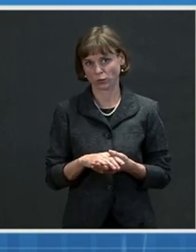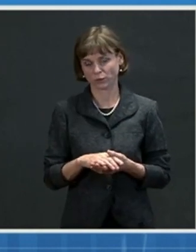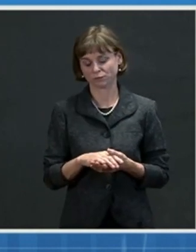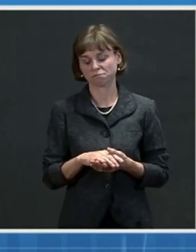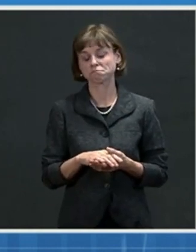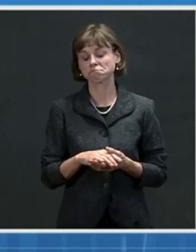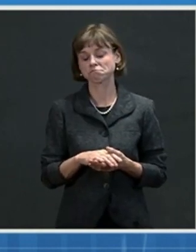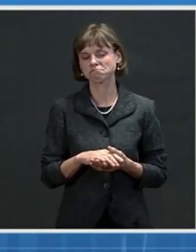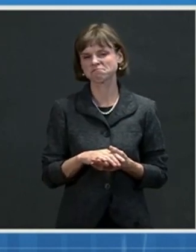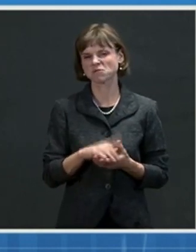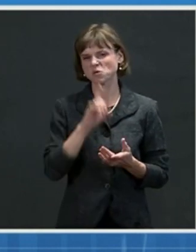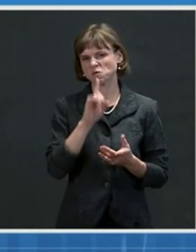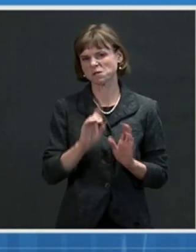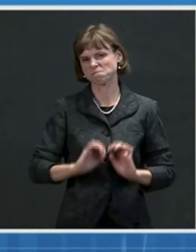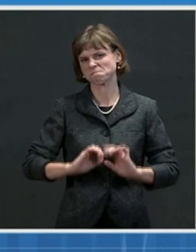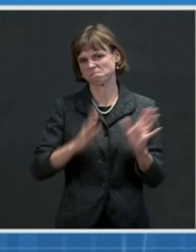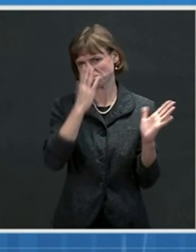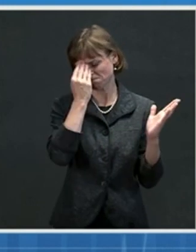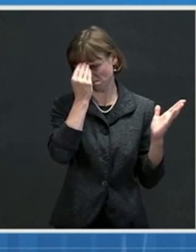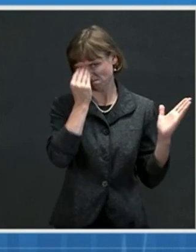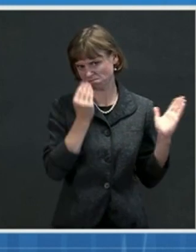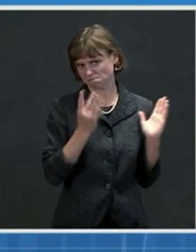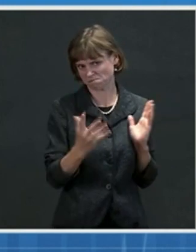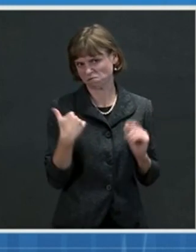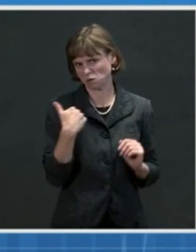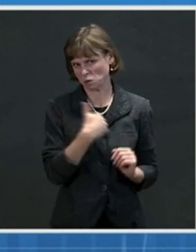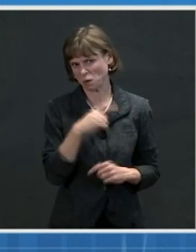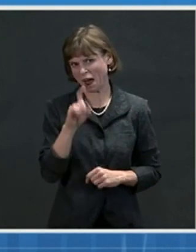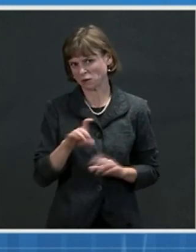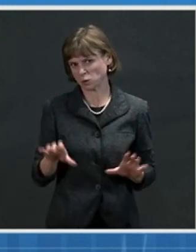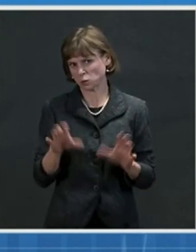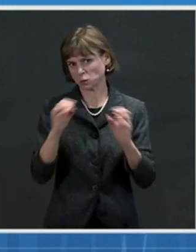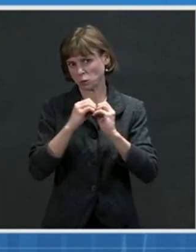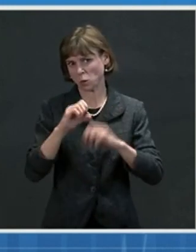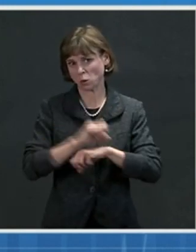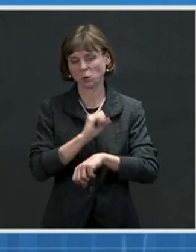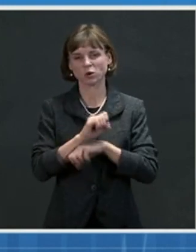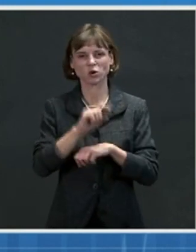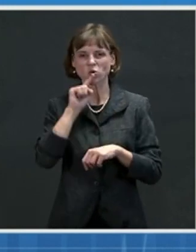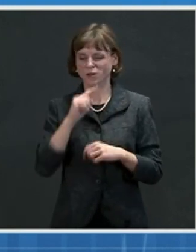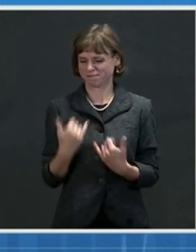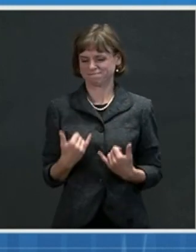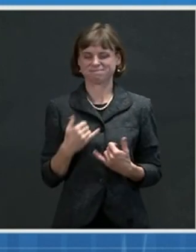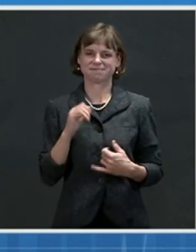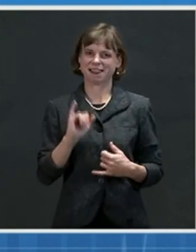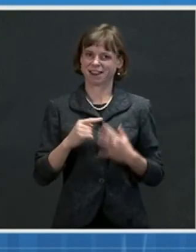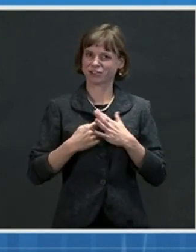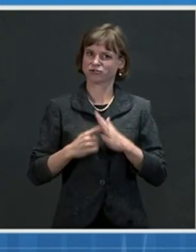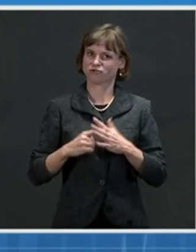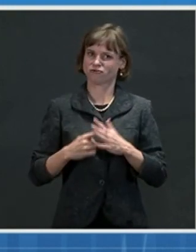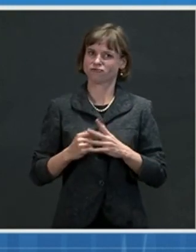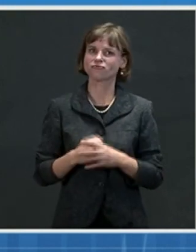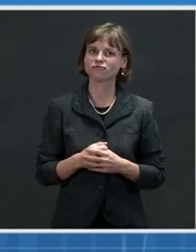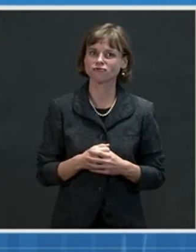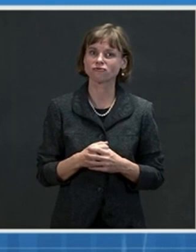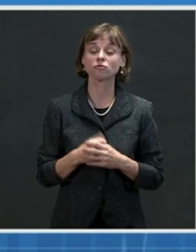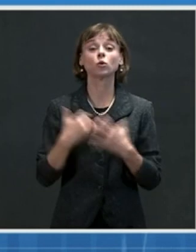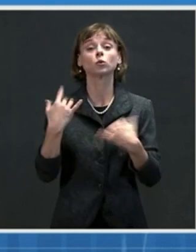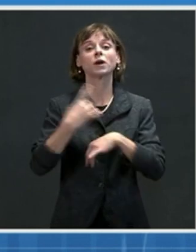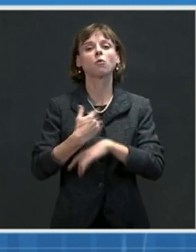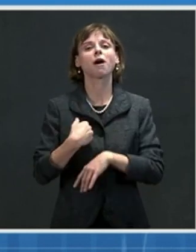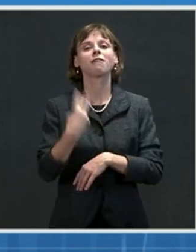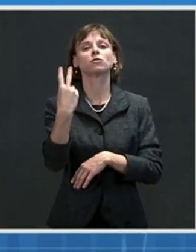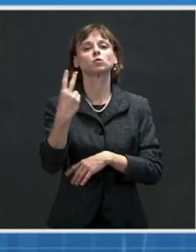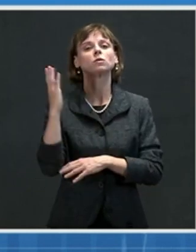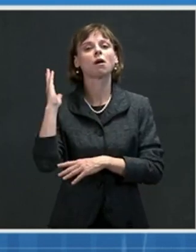But let me be very clear, we have much more work to do. This is just the start. Today we have 2 updates on how we continue